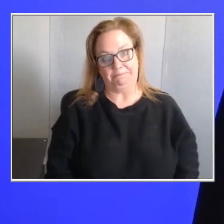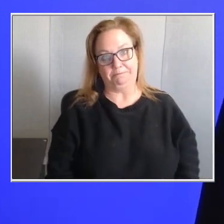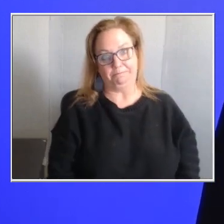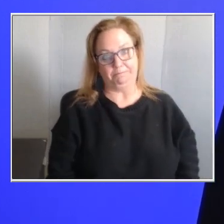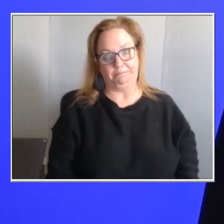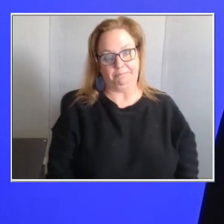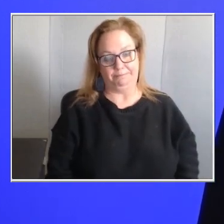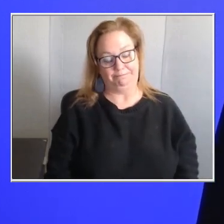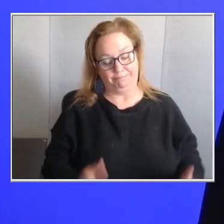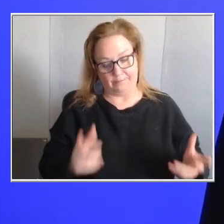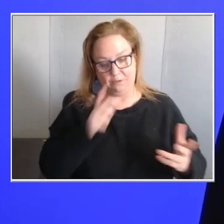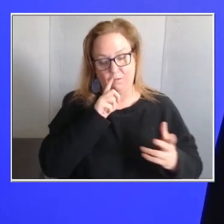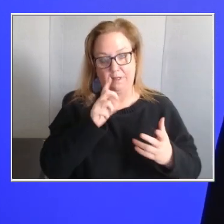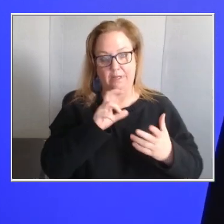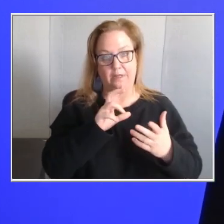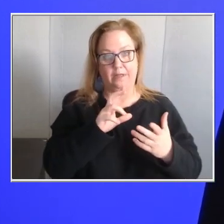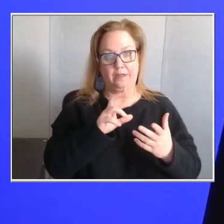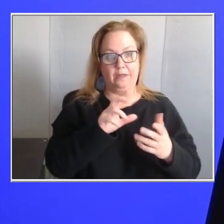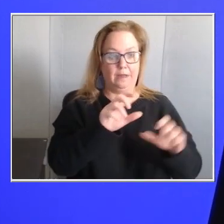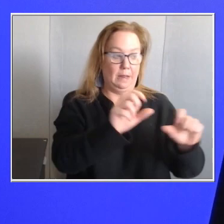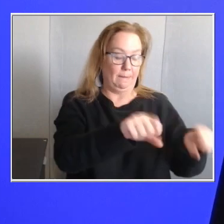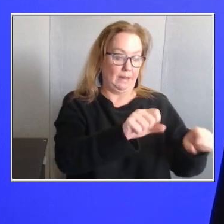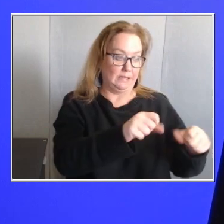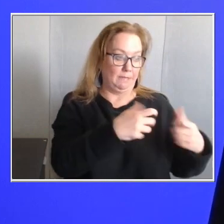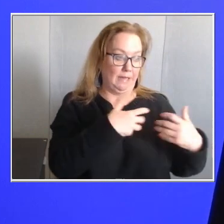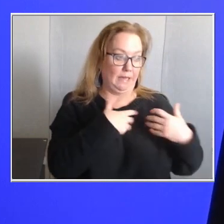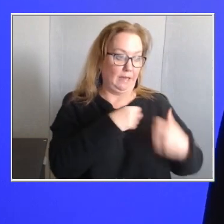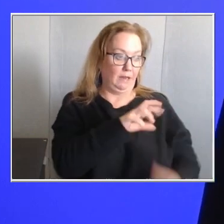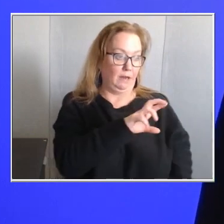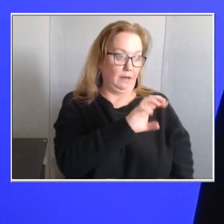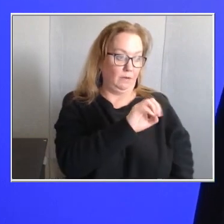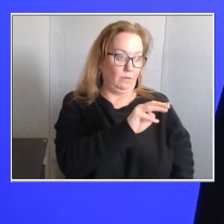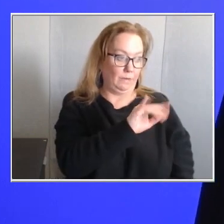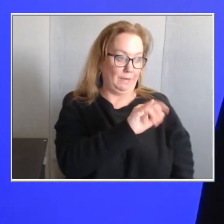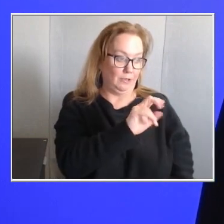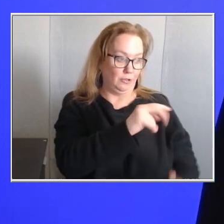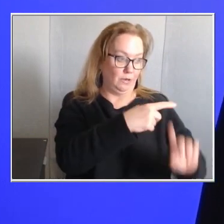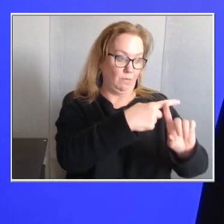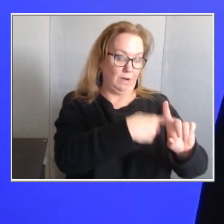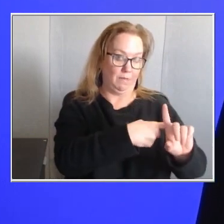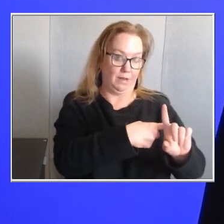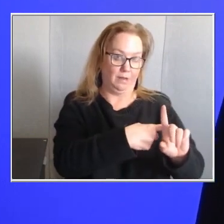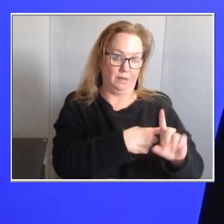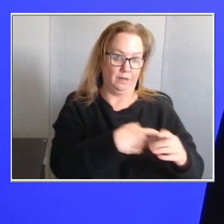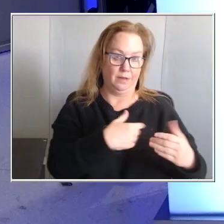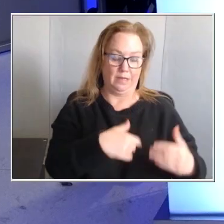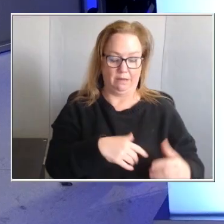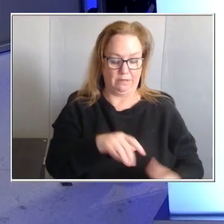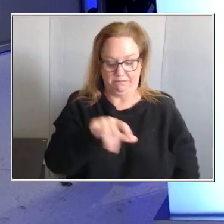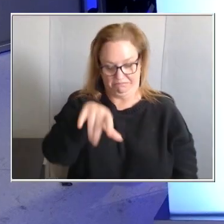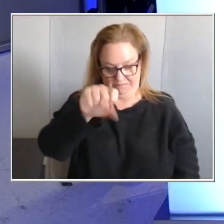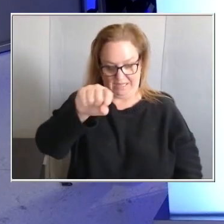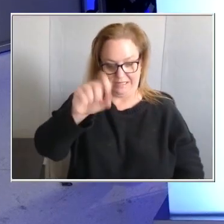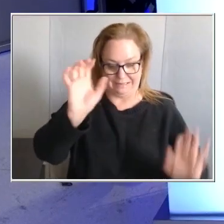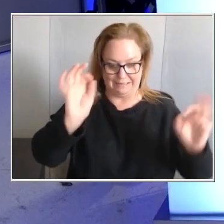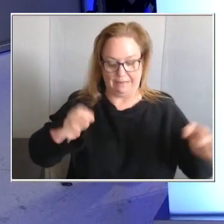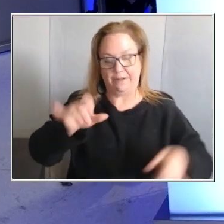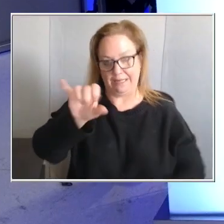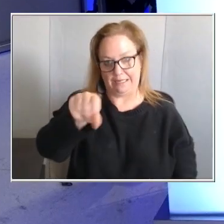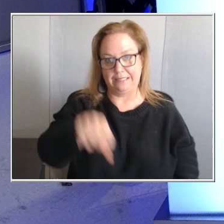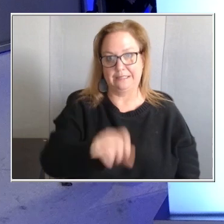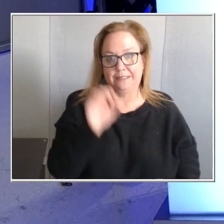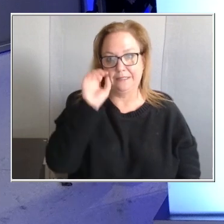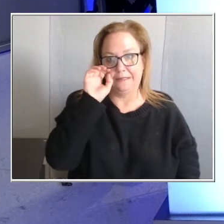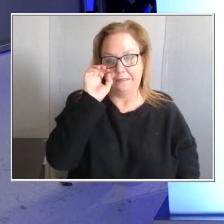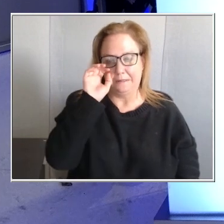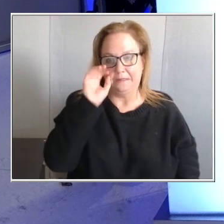option of possibly being in remission in a month, it was a no-brainer. So tell